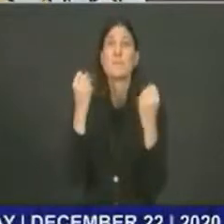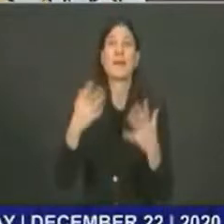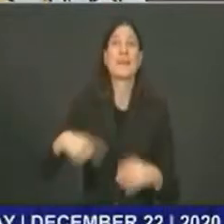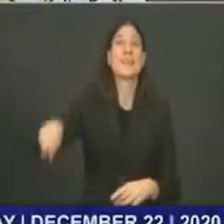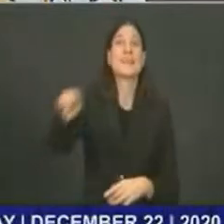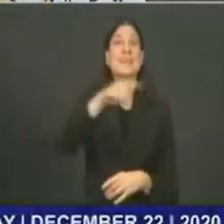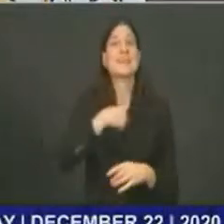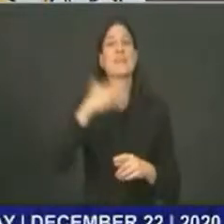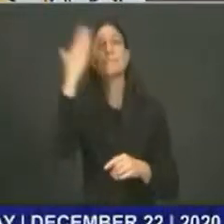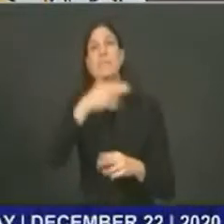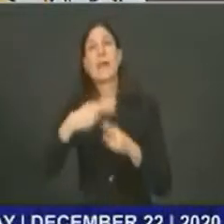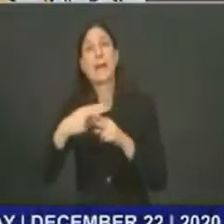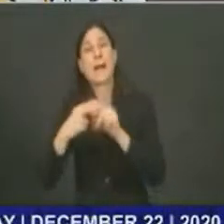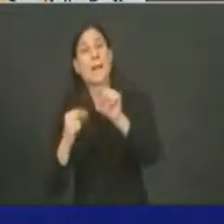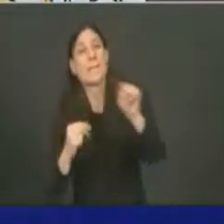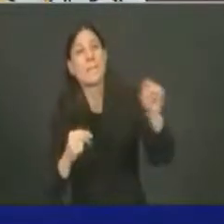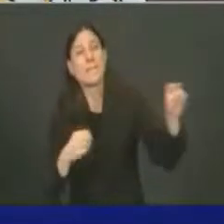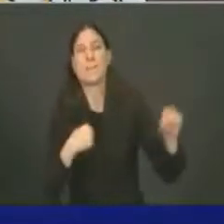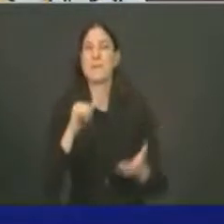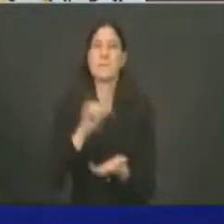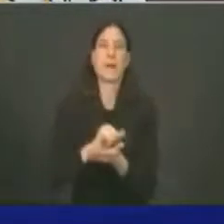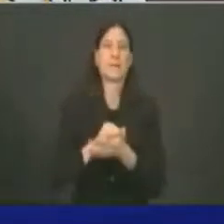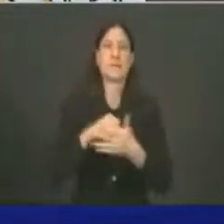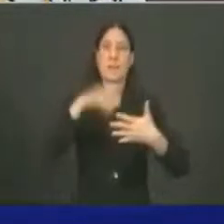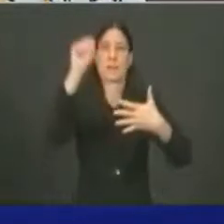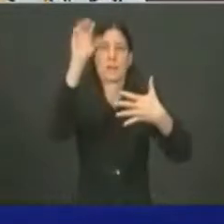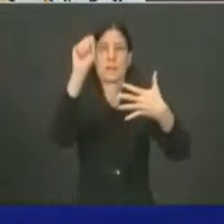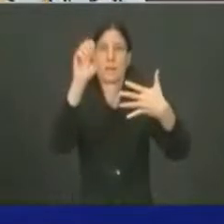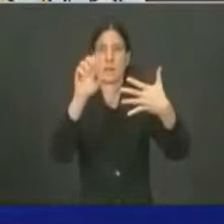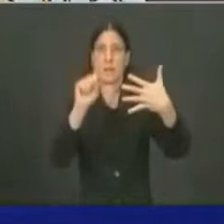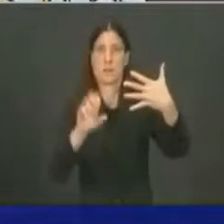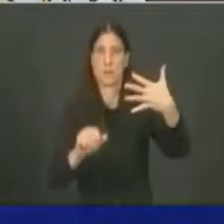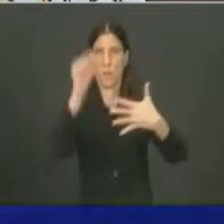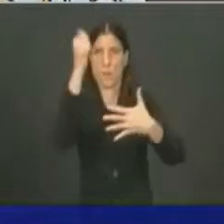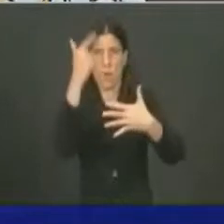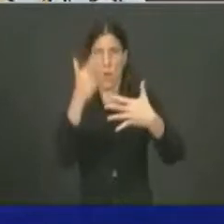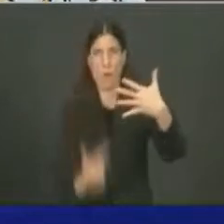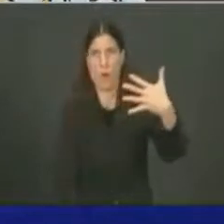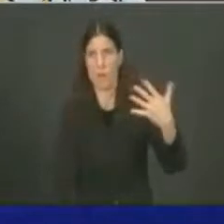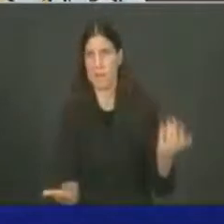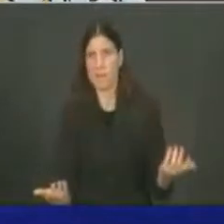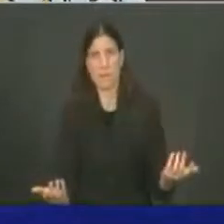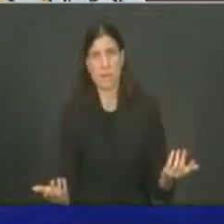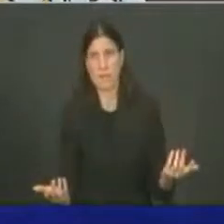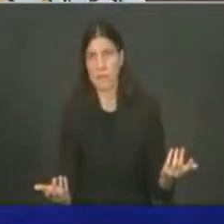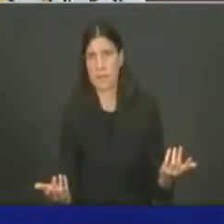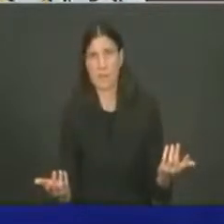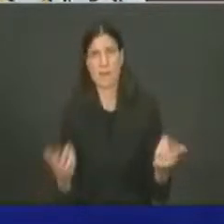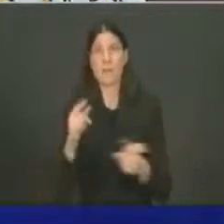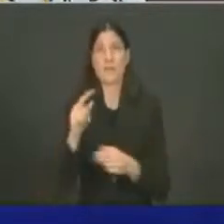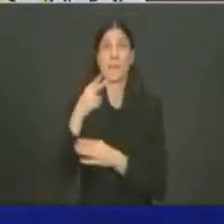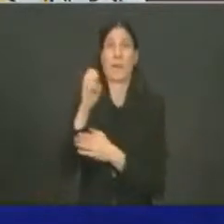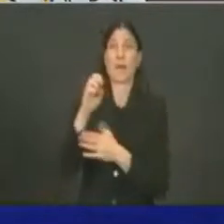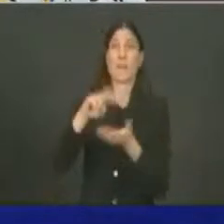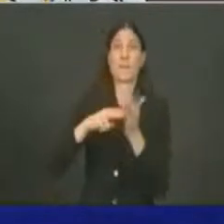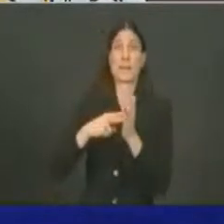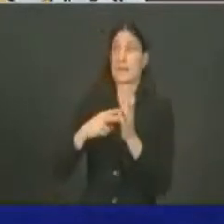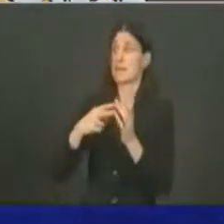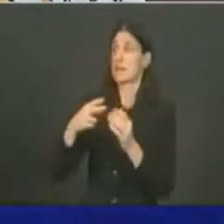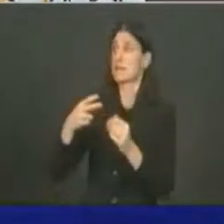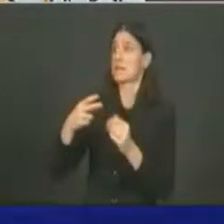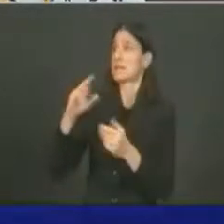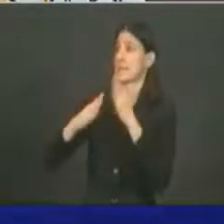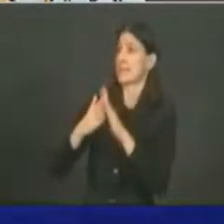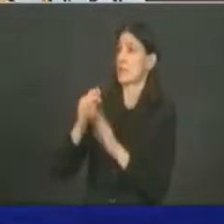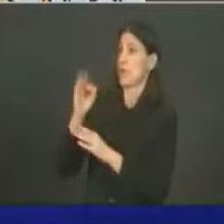you just hear the state or the city. But they're people too. They're Rhode Islanders, friends, neighbors, working their tail